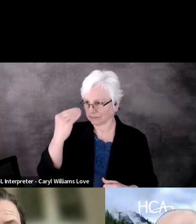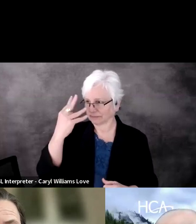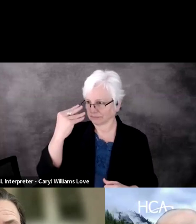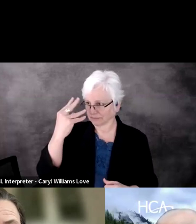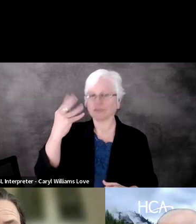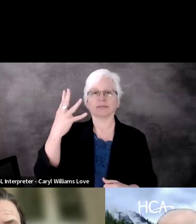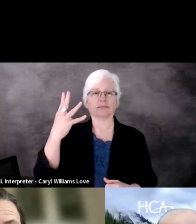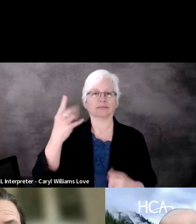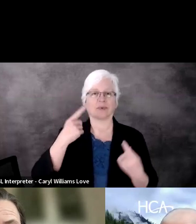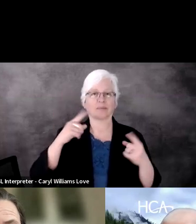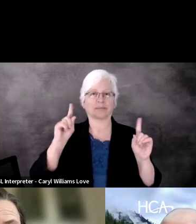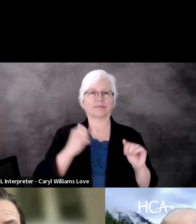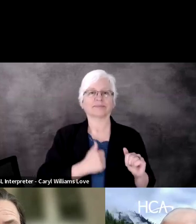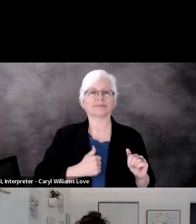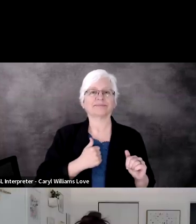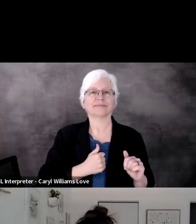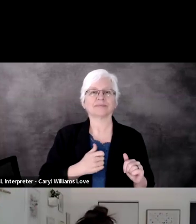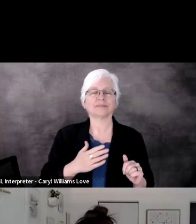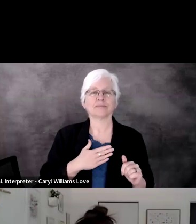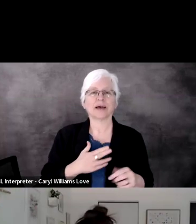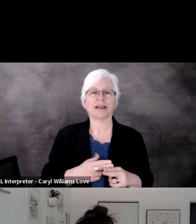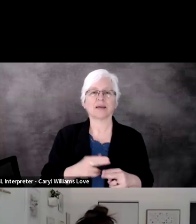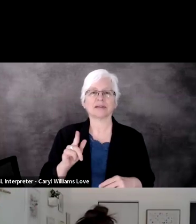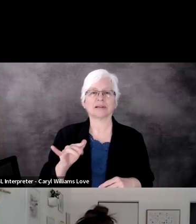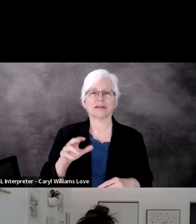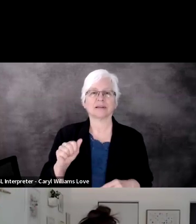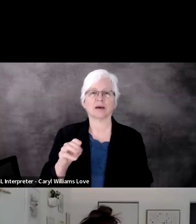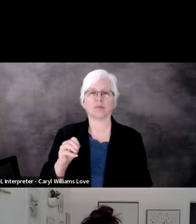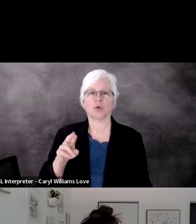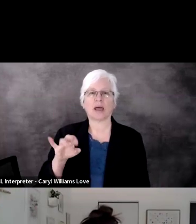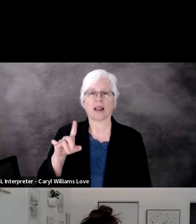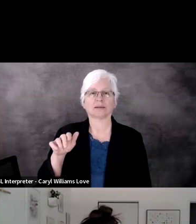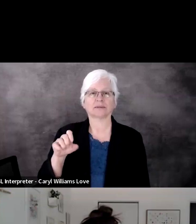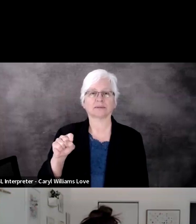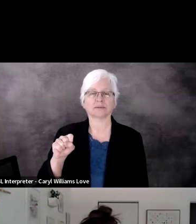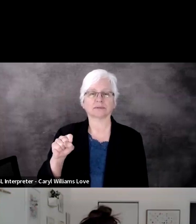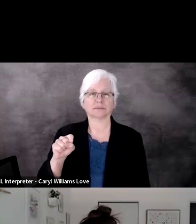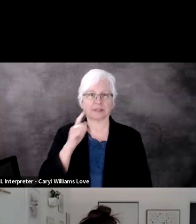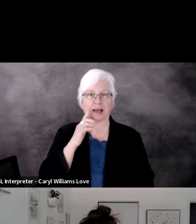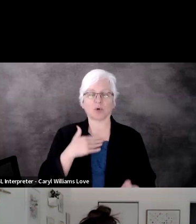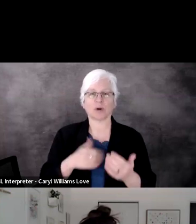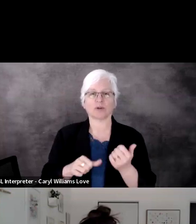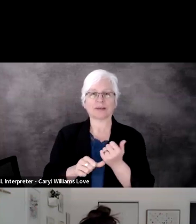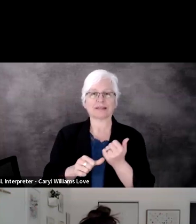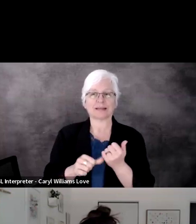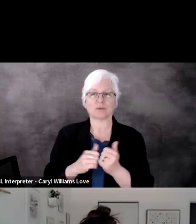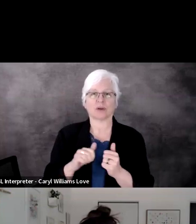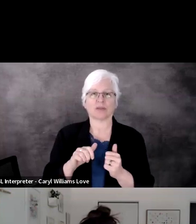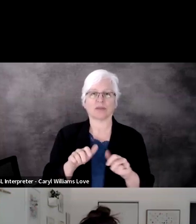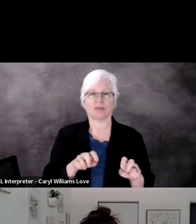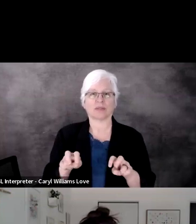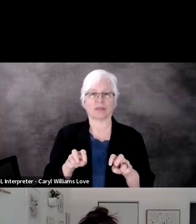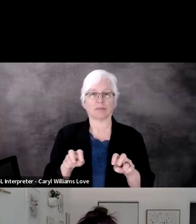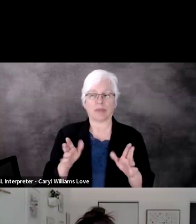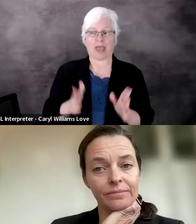Hello, everybody. My name is Alicia Morales, and I will be assisting with the panel today by moderating. So